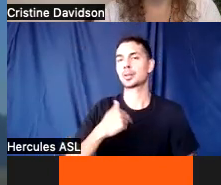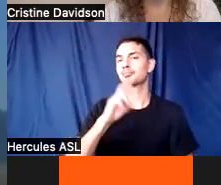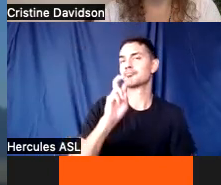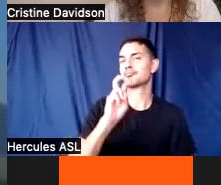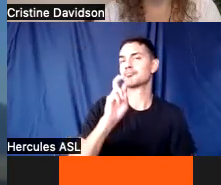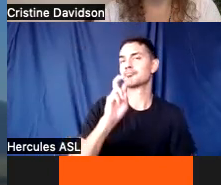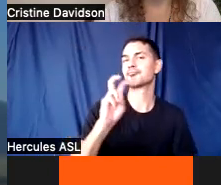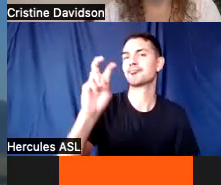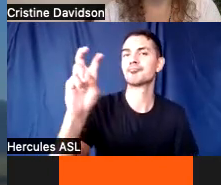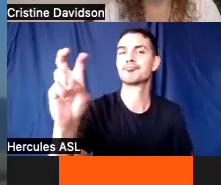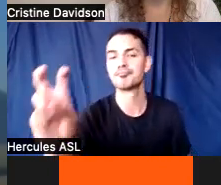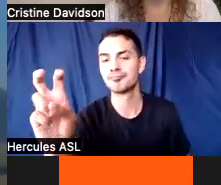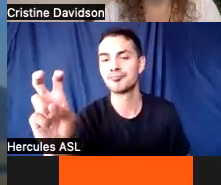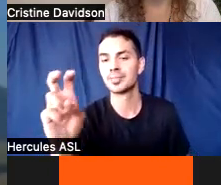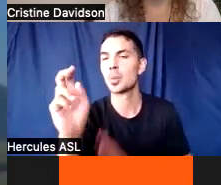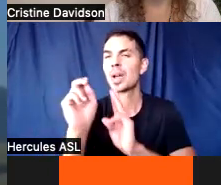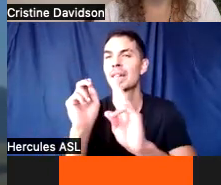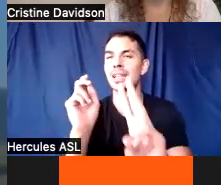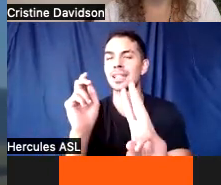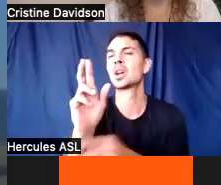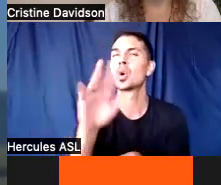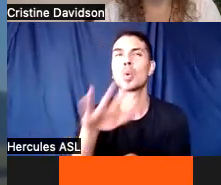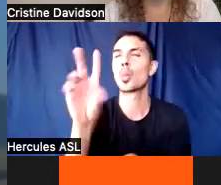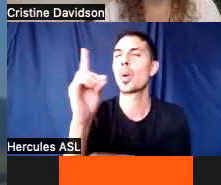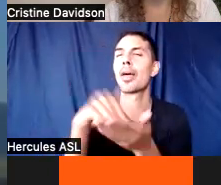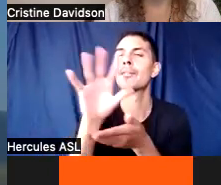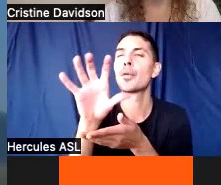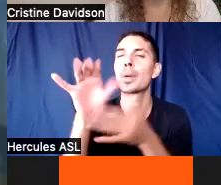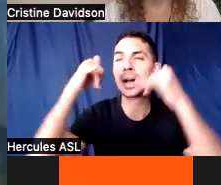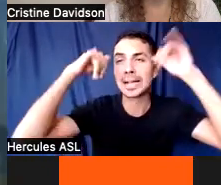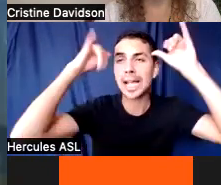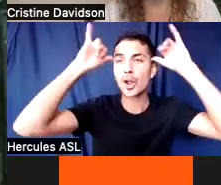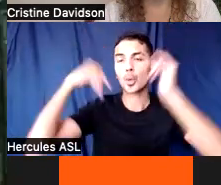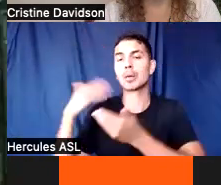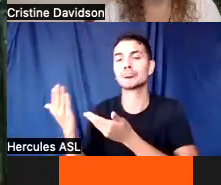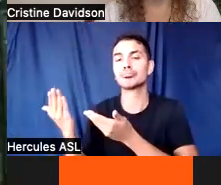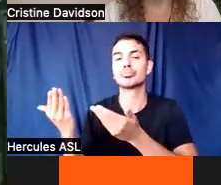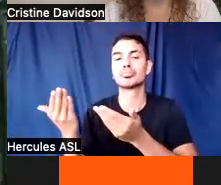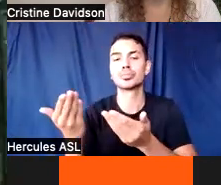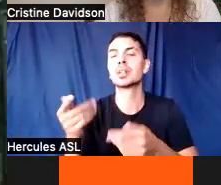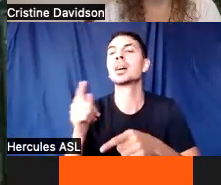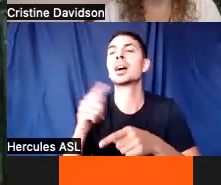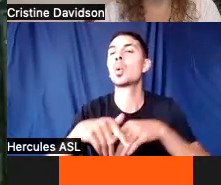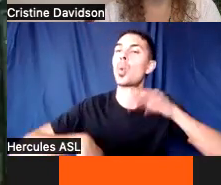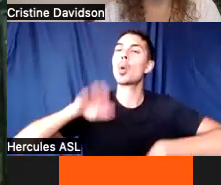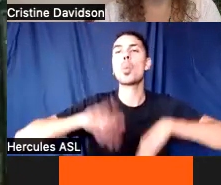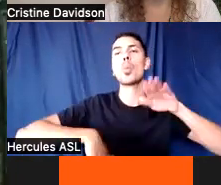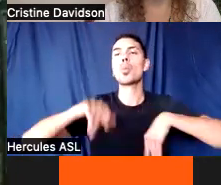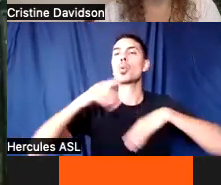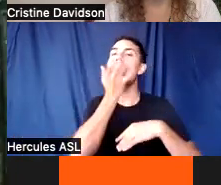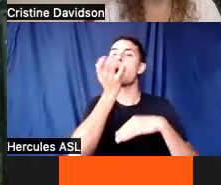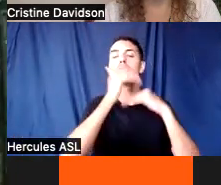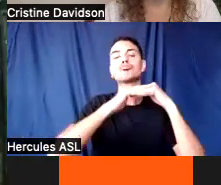about 1,500 head of cattle in here. We're going to let them rest. But then he walked to the edge of the meadow and he pointed to some trees and he said, and we found